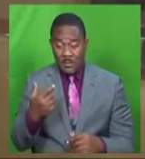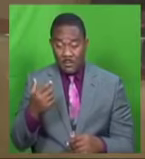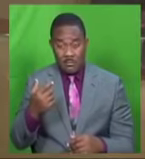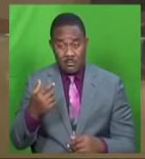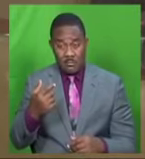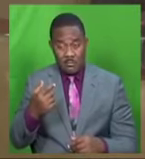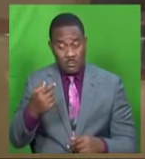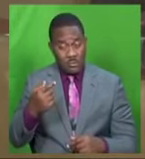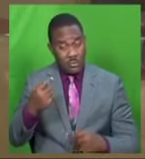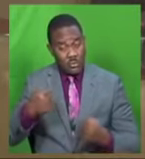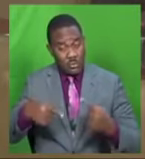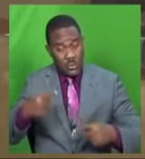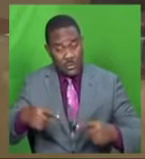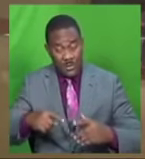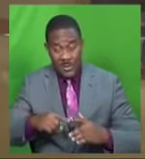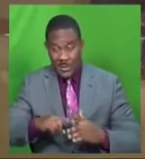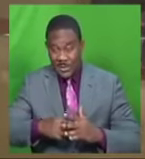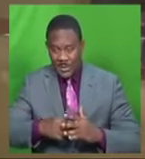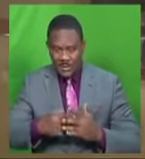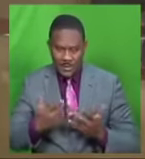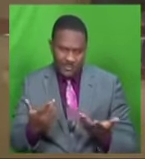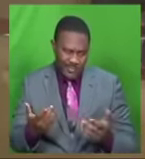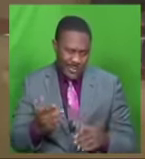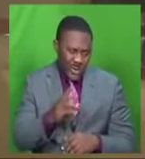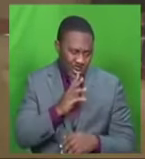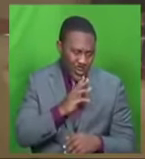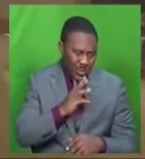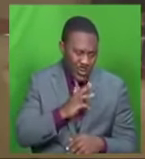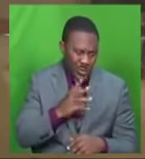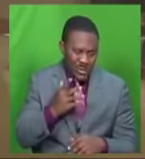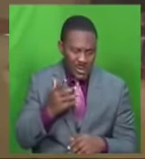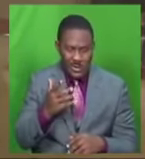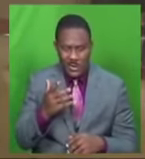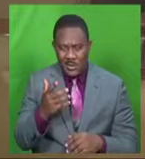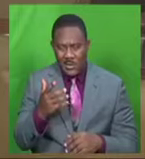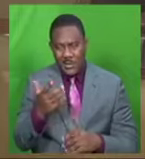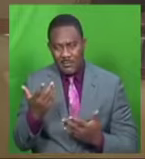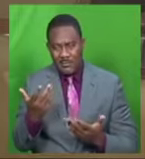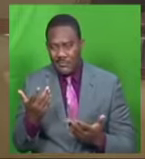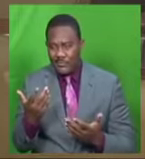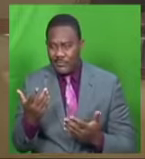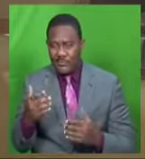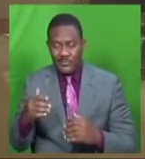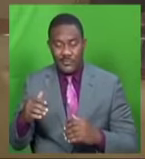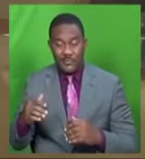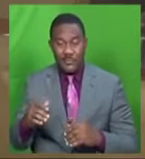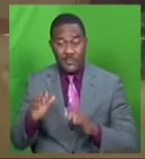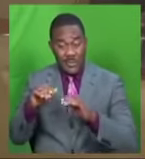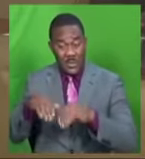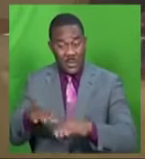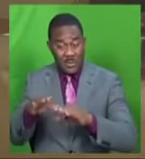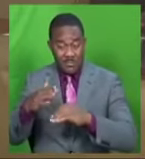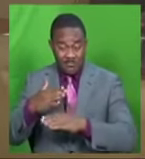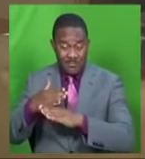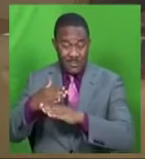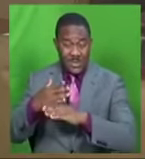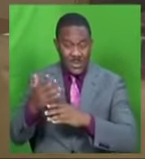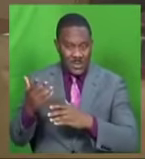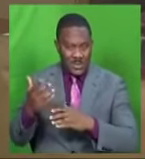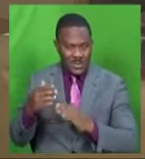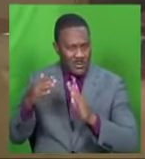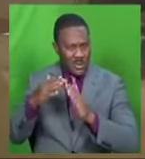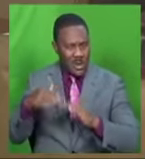around the water sector, sanitation, sea defense, drainage, if time permits me, and probably housing as